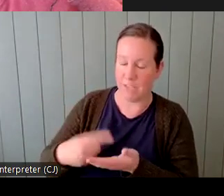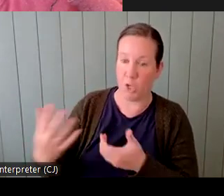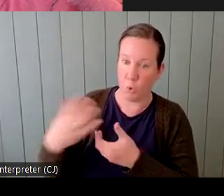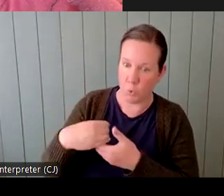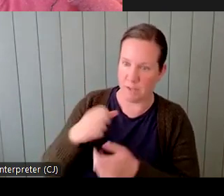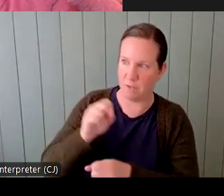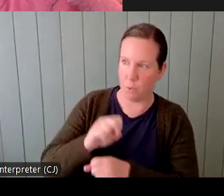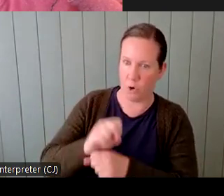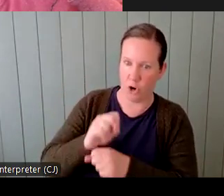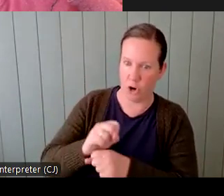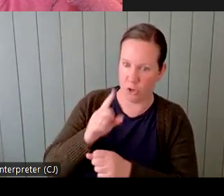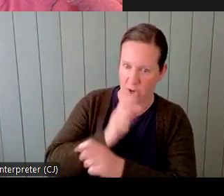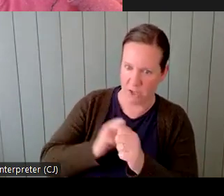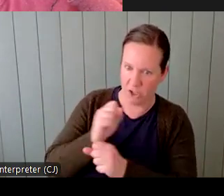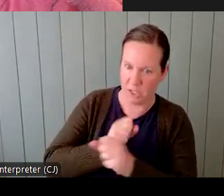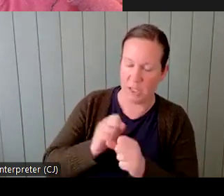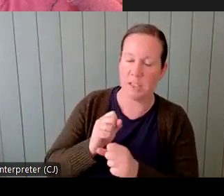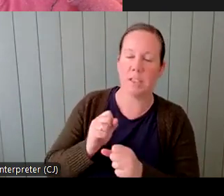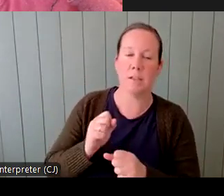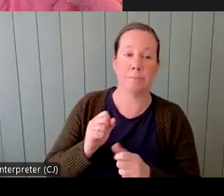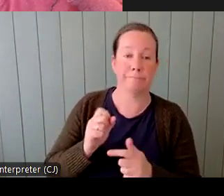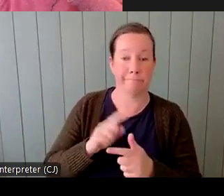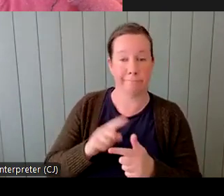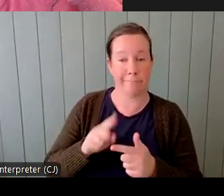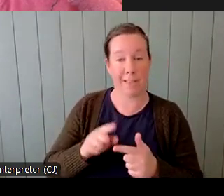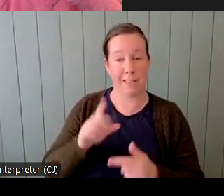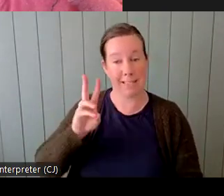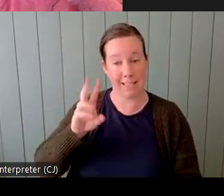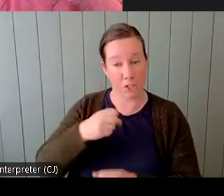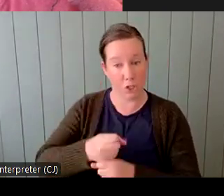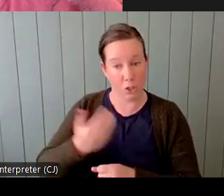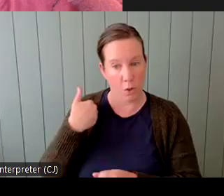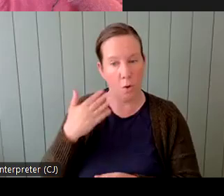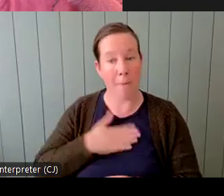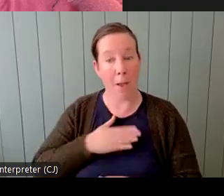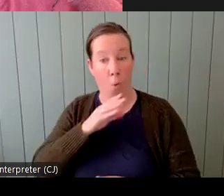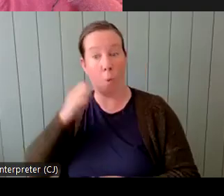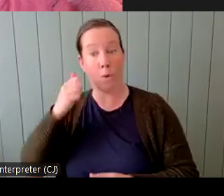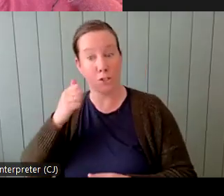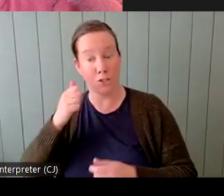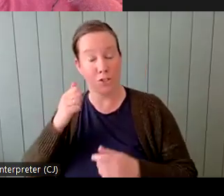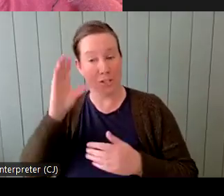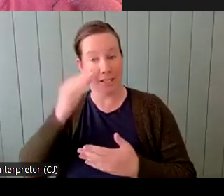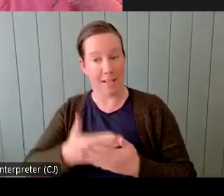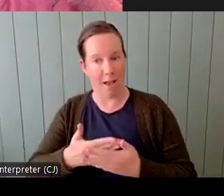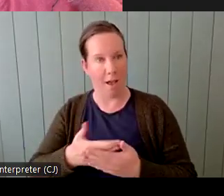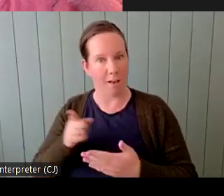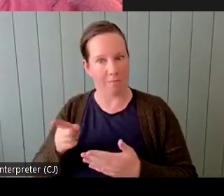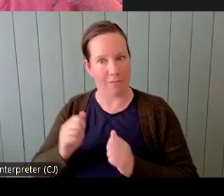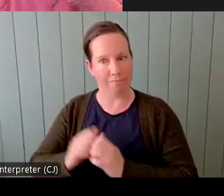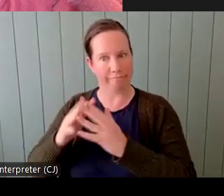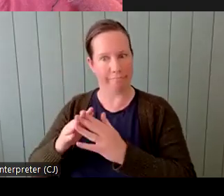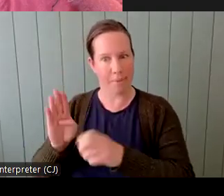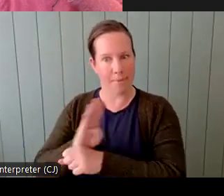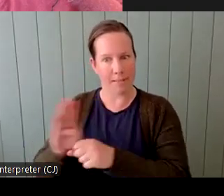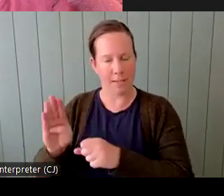back, my oldest son did his first startup, and it made me pause and think if he has that choice,